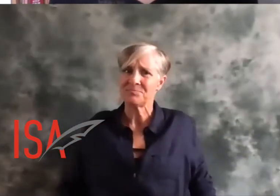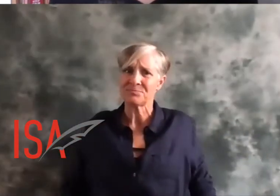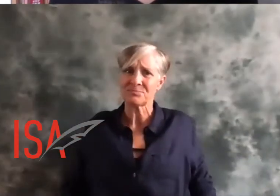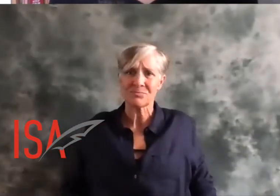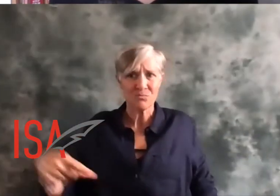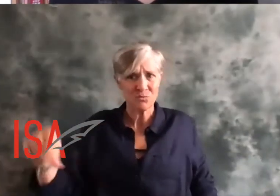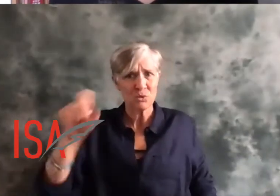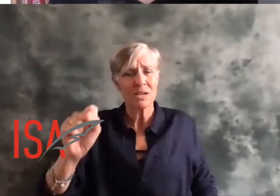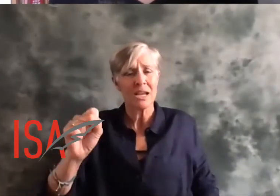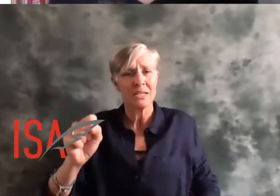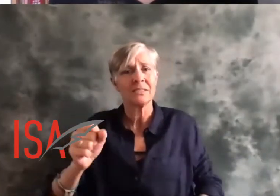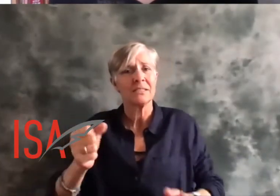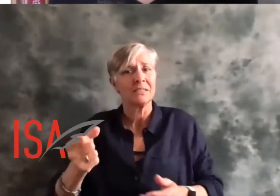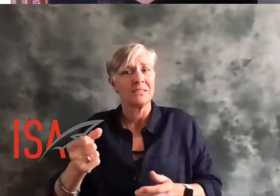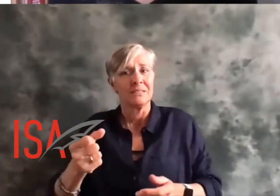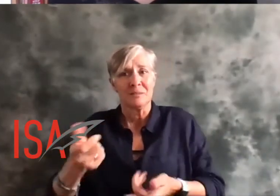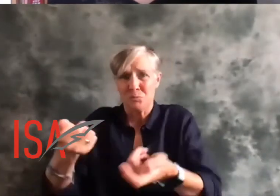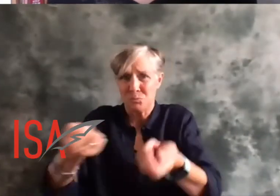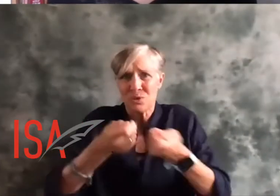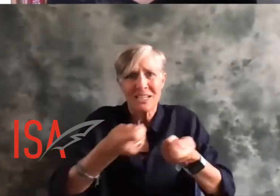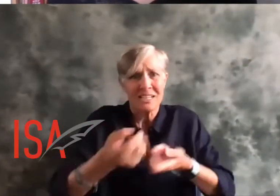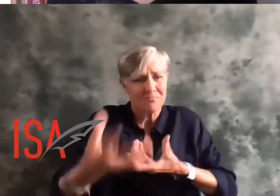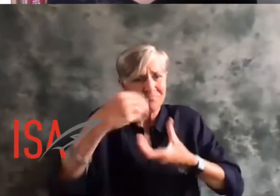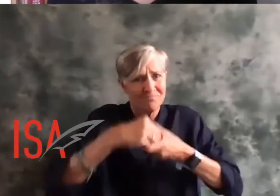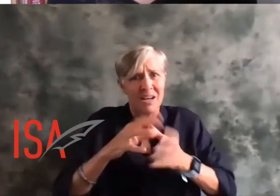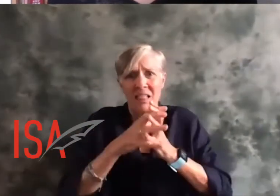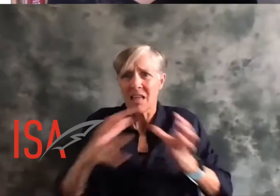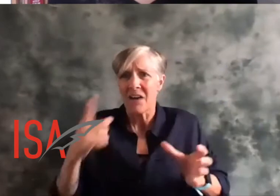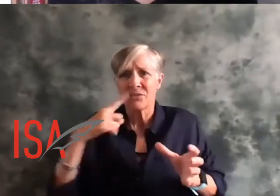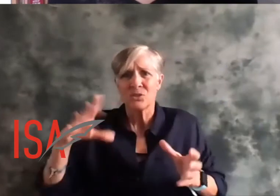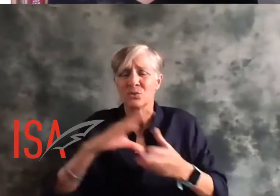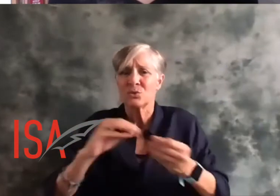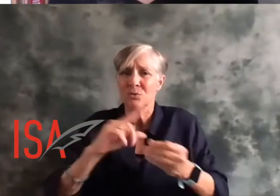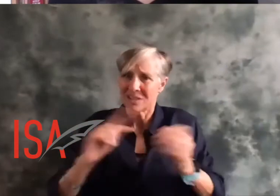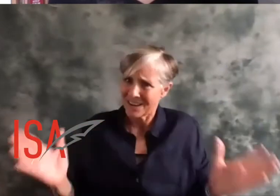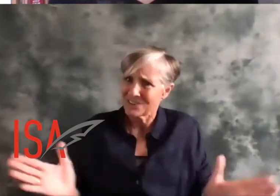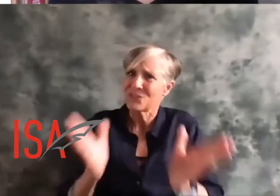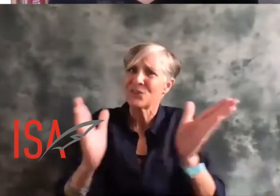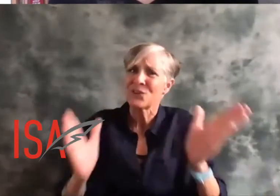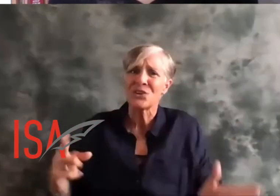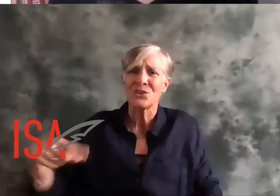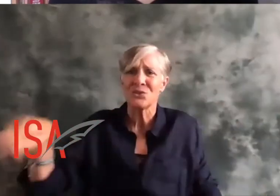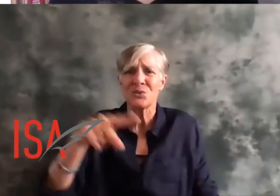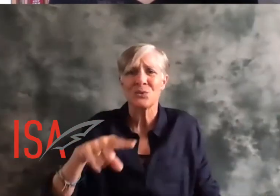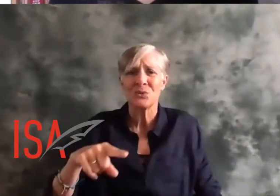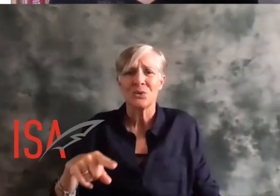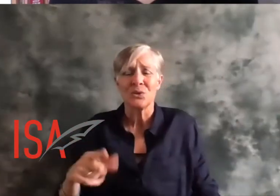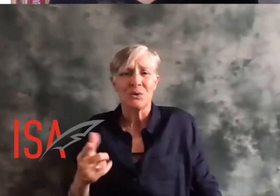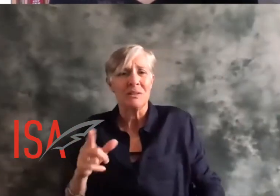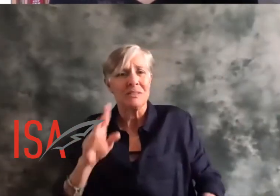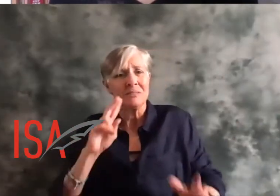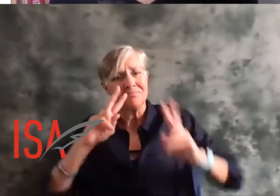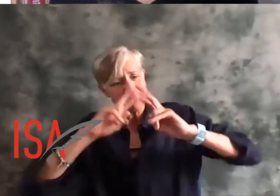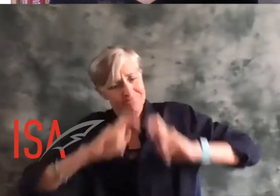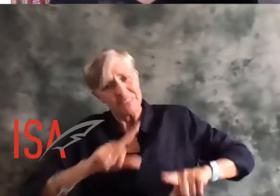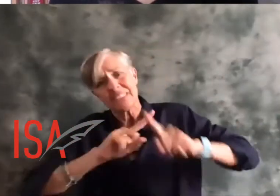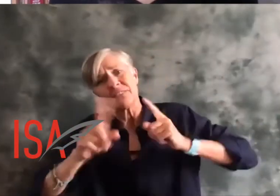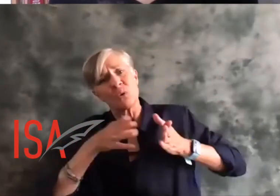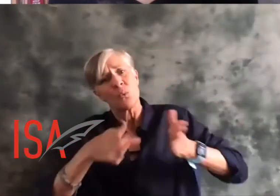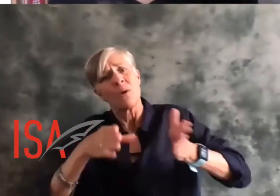can really bring in so much. And you know, I would encourage you to take a look at ways that you can bring in